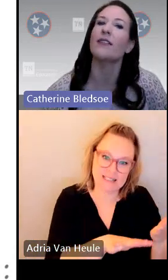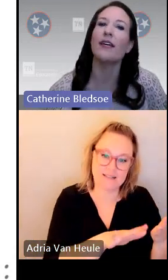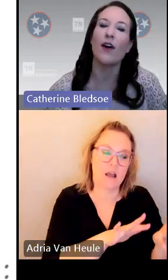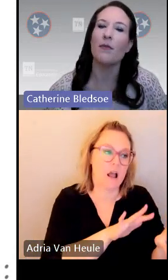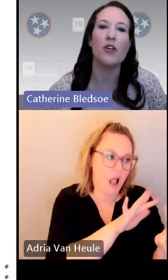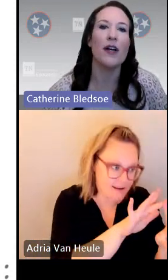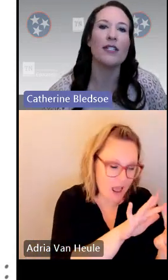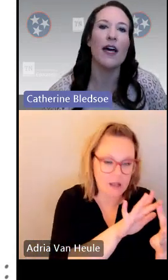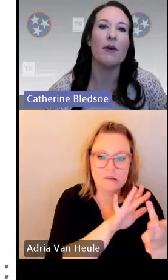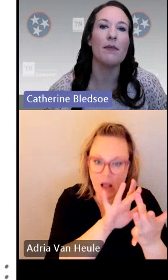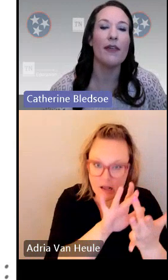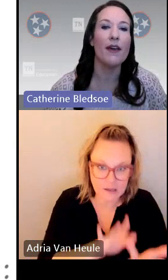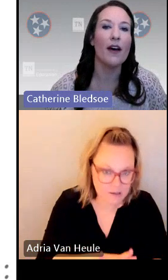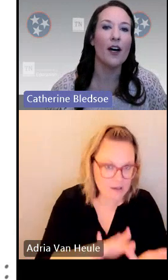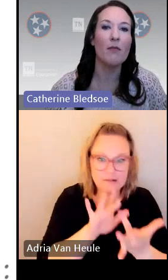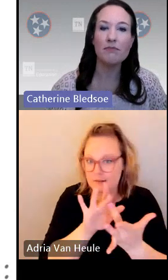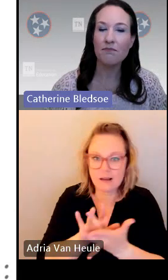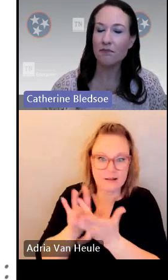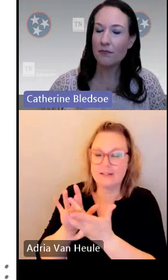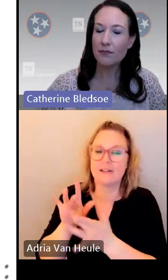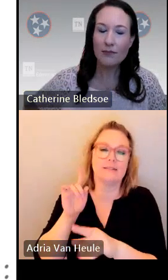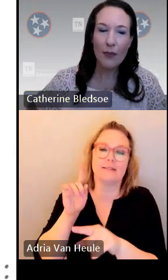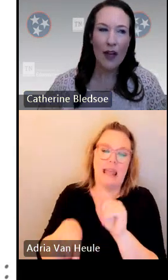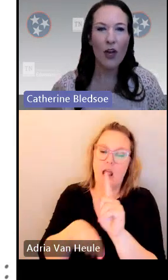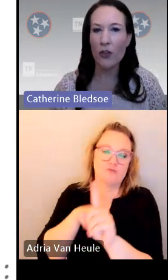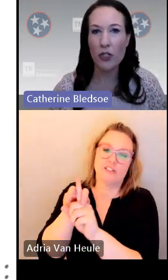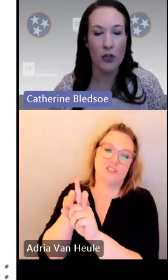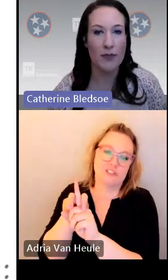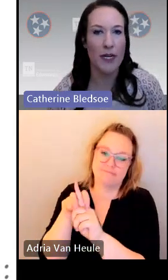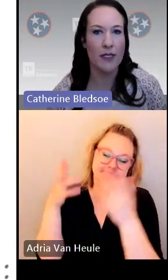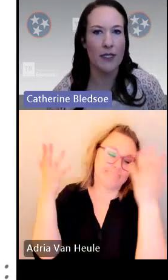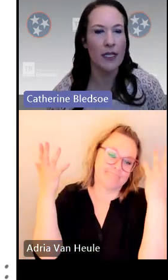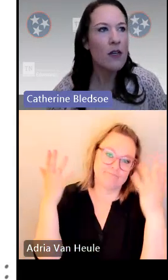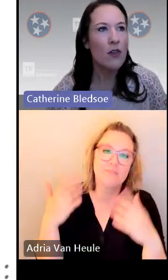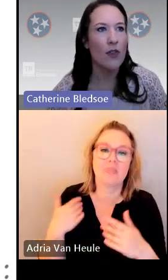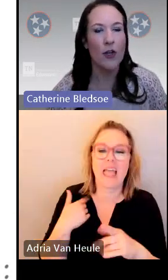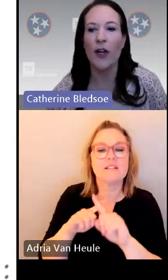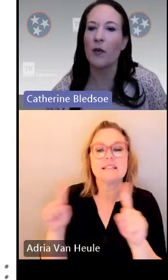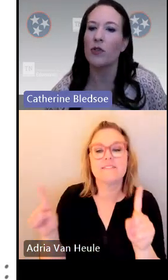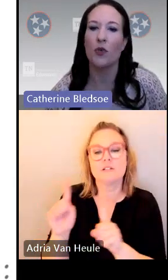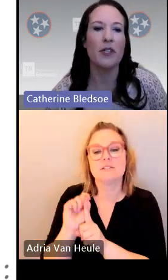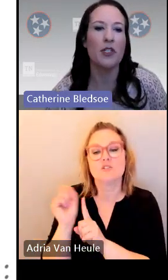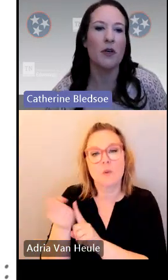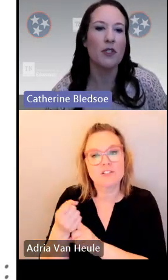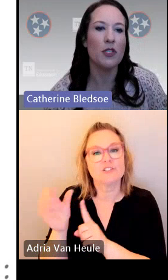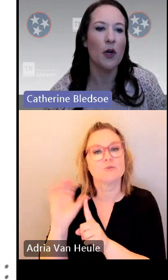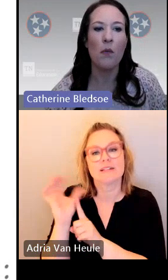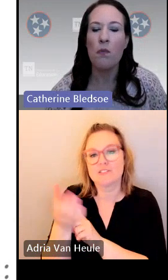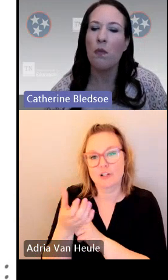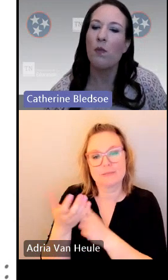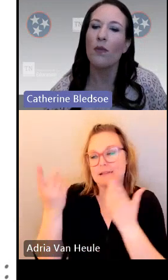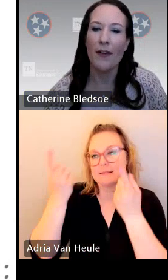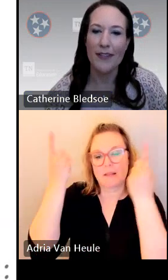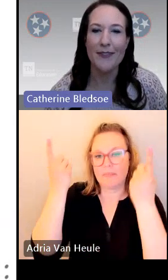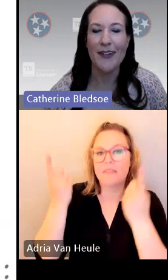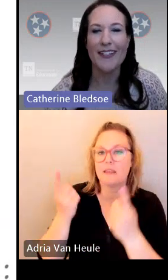numerous ways, they cannot be tracked down. Maybe they have other circumstances that you're not able to reach them. And